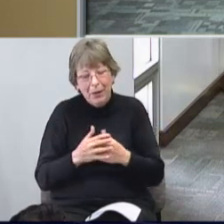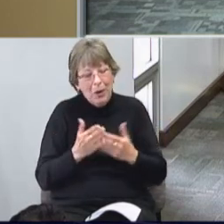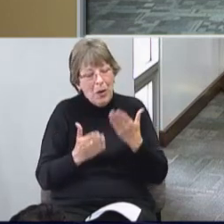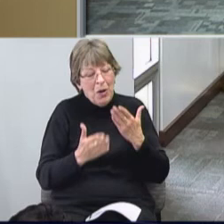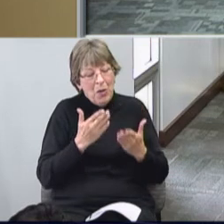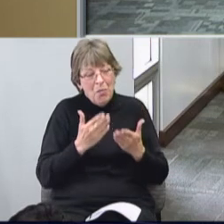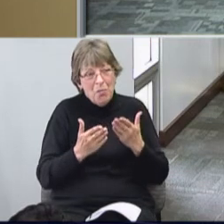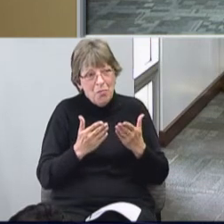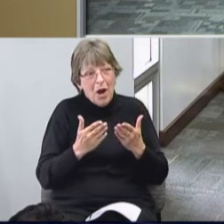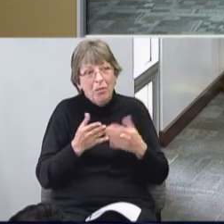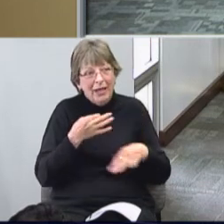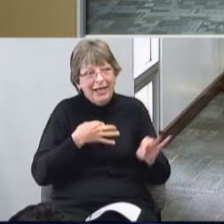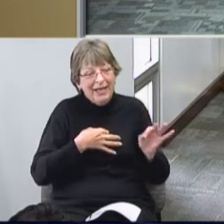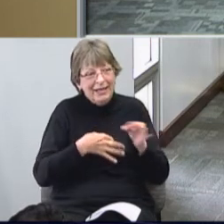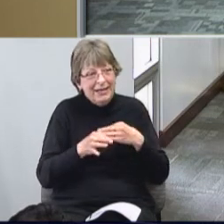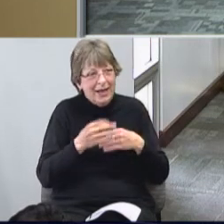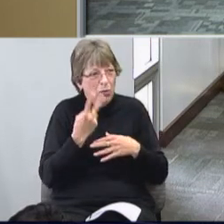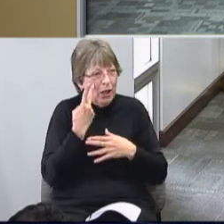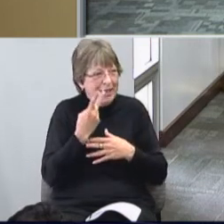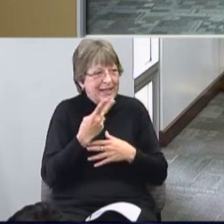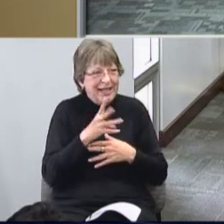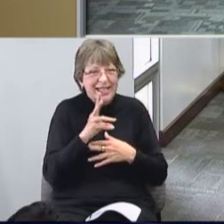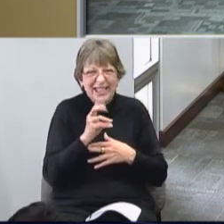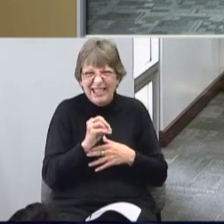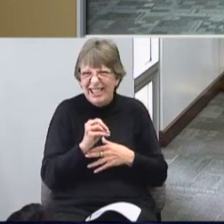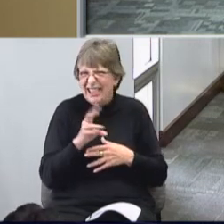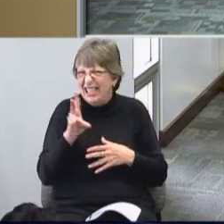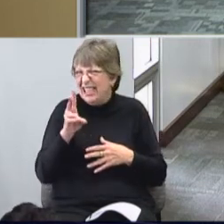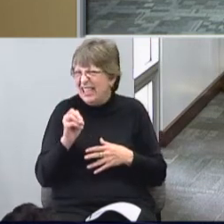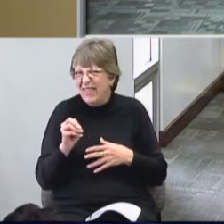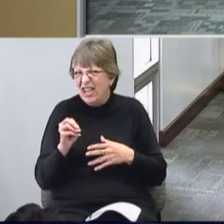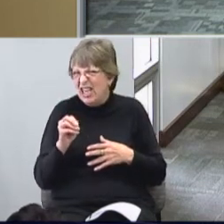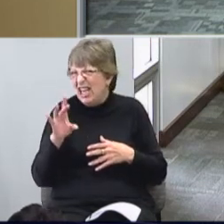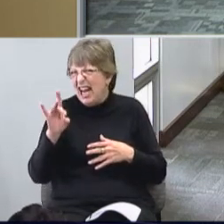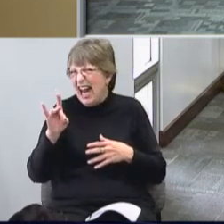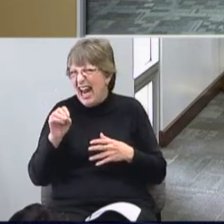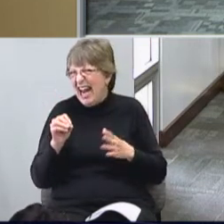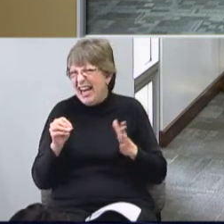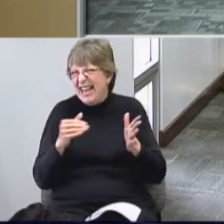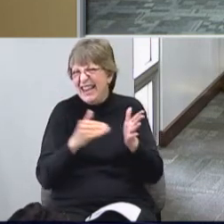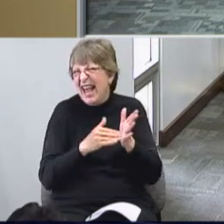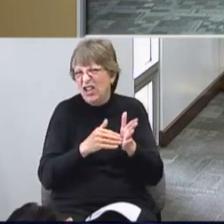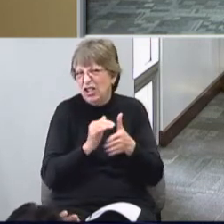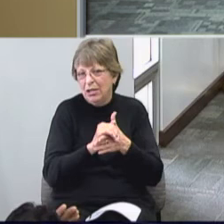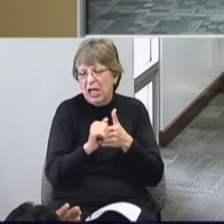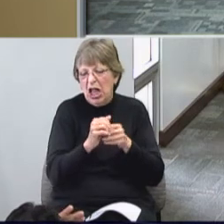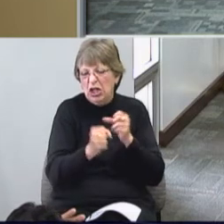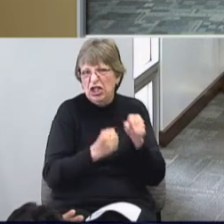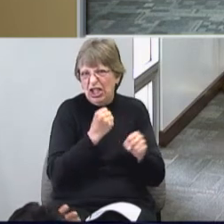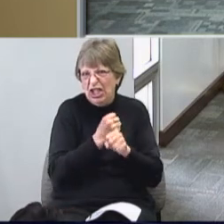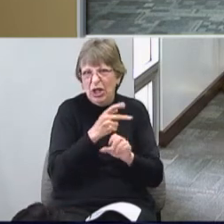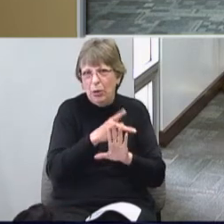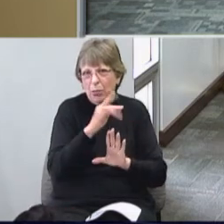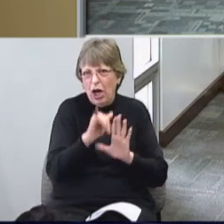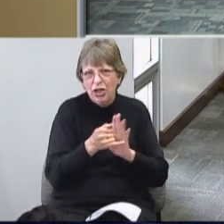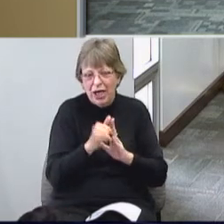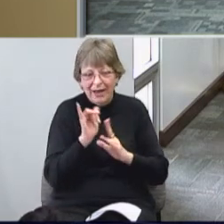going to be the $60,000, $70,000, $80,000 a year type project that we'd be looking at. So